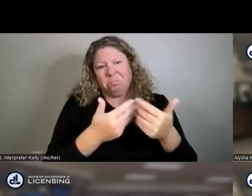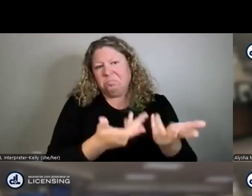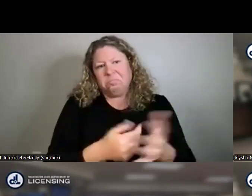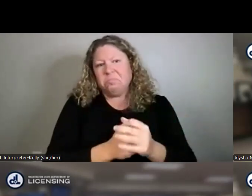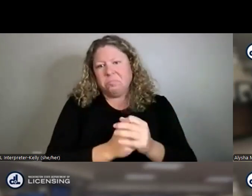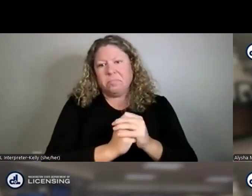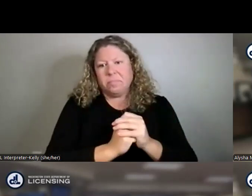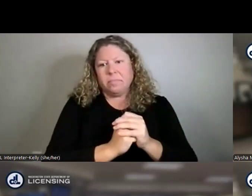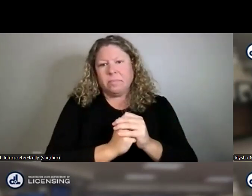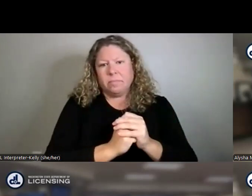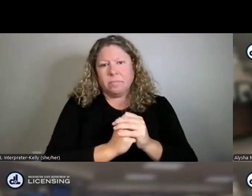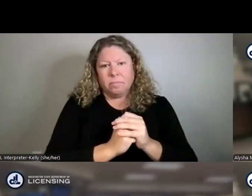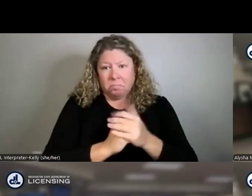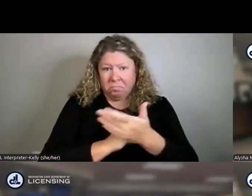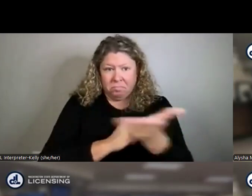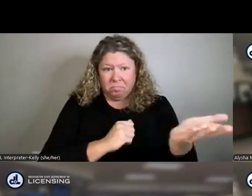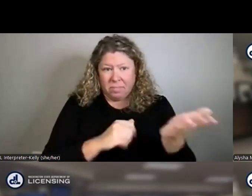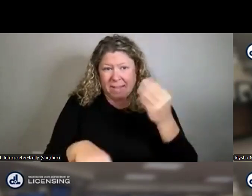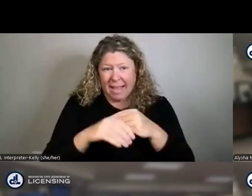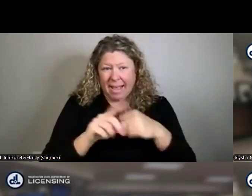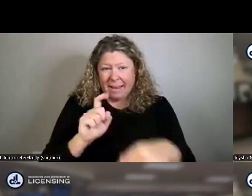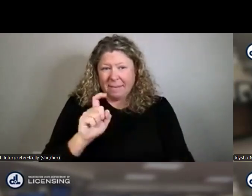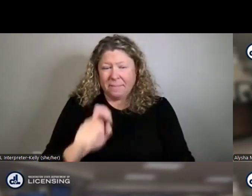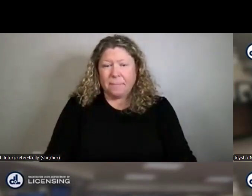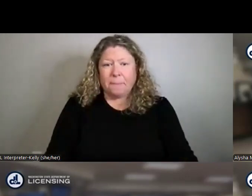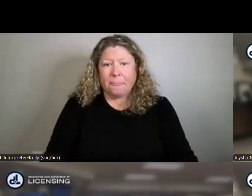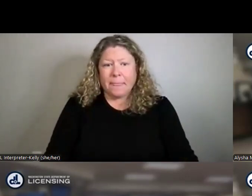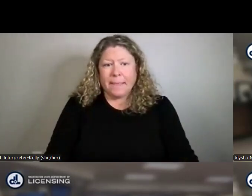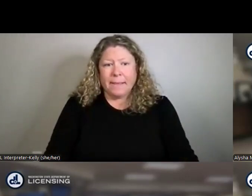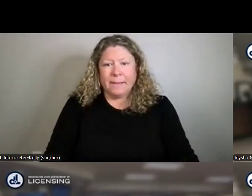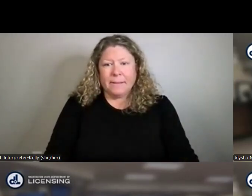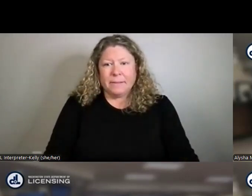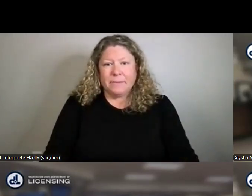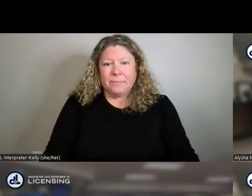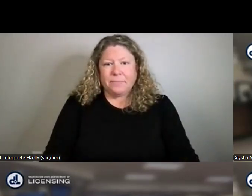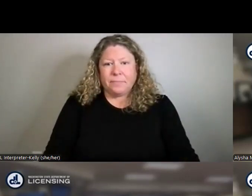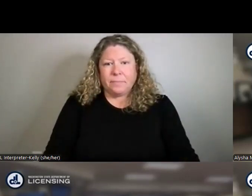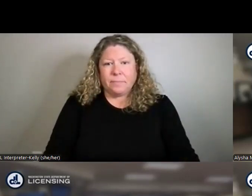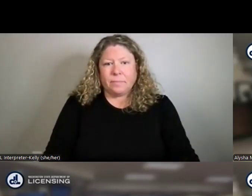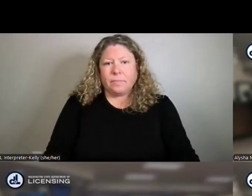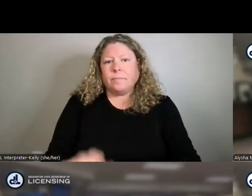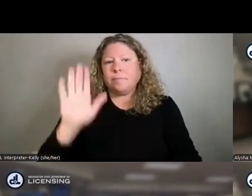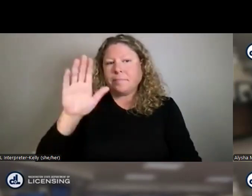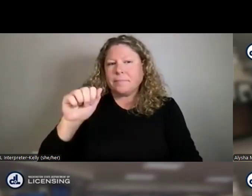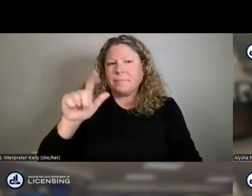Anything to add that I'm missing, Alicia or Danica or Dee? Okay. I'll add